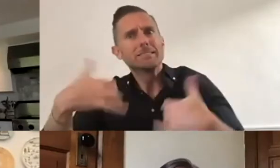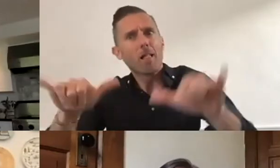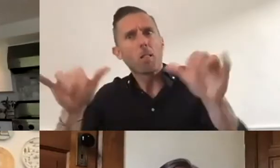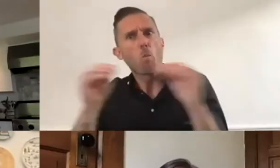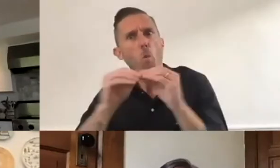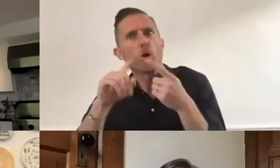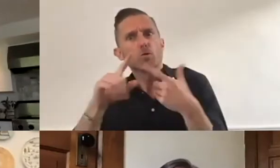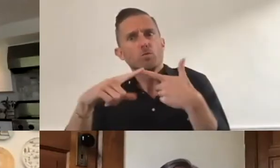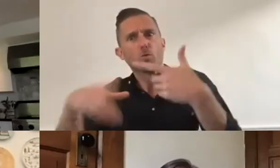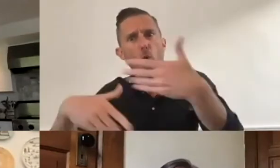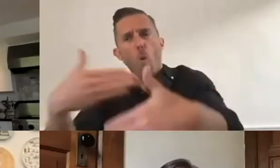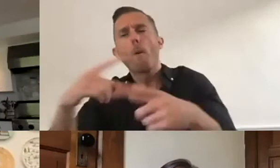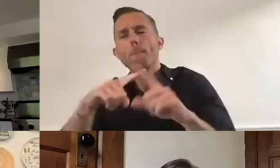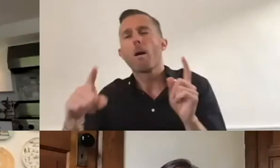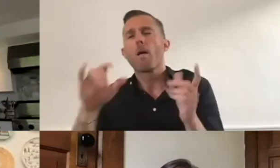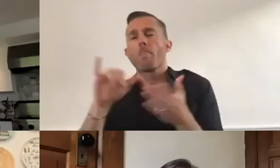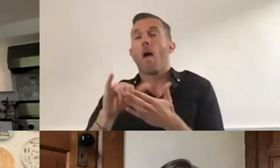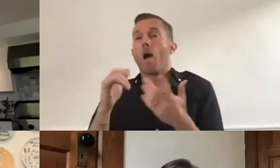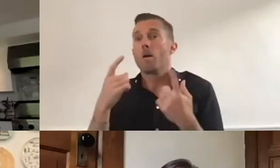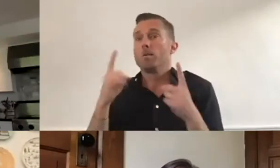with our directors programs.